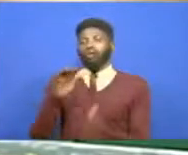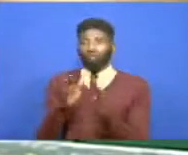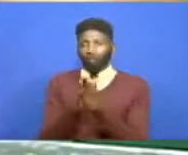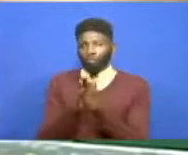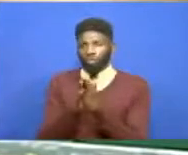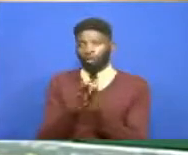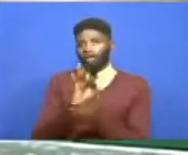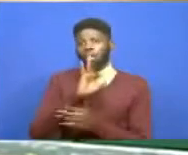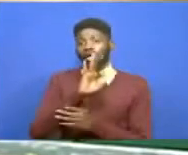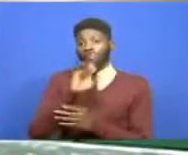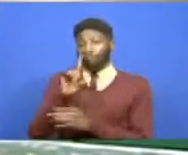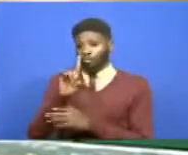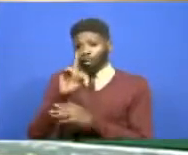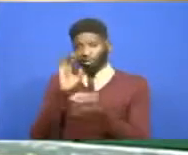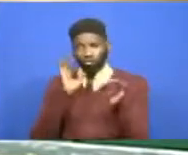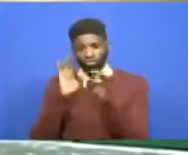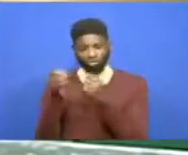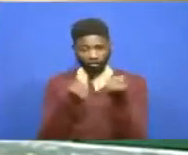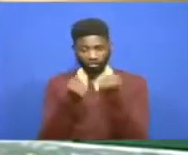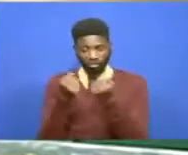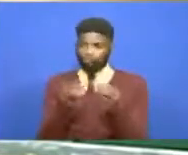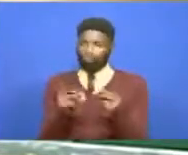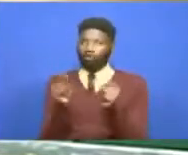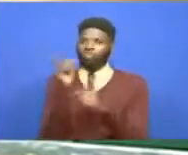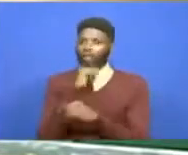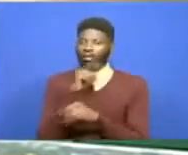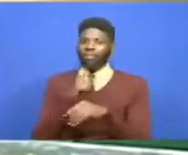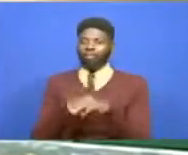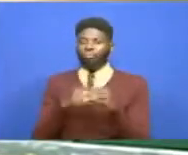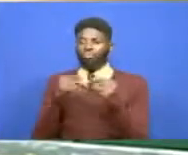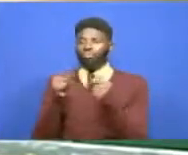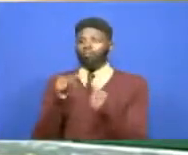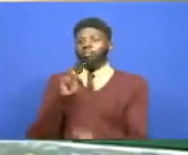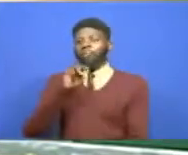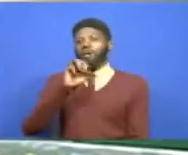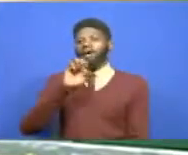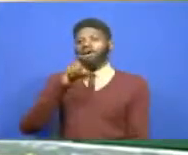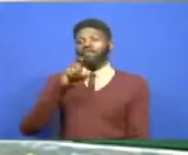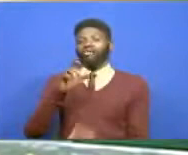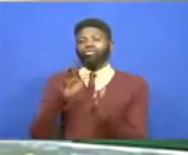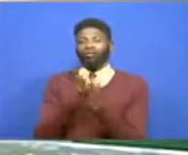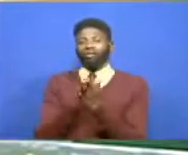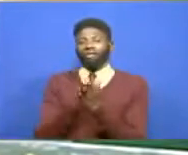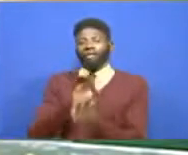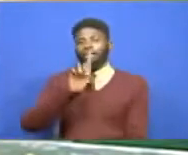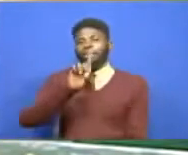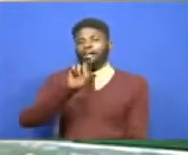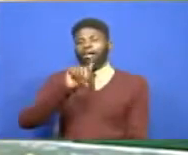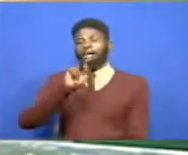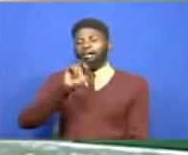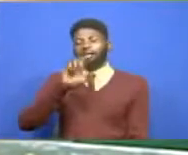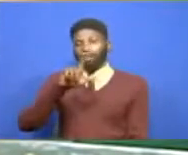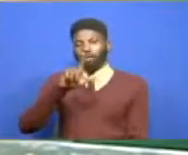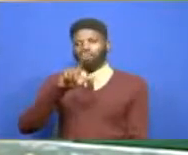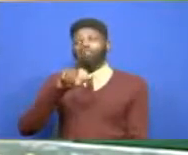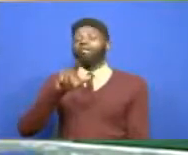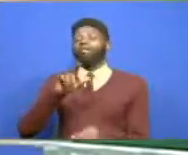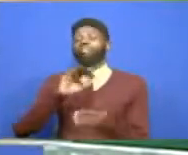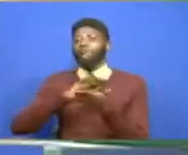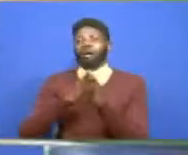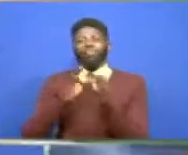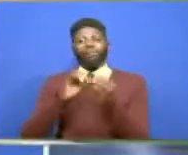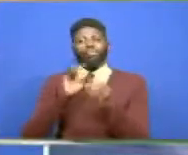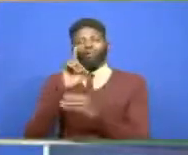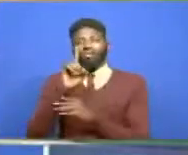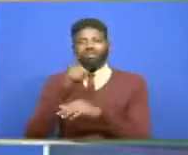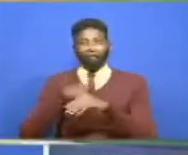the I4GP after beating Red Bull's Max Verstappen and Renault's Daniel Ricciardo for first place at the